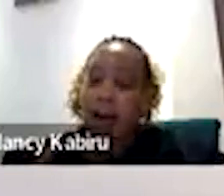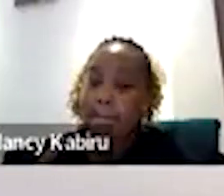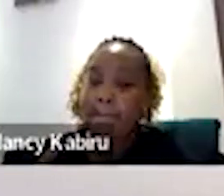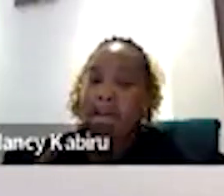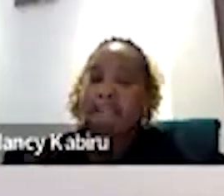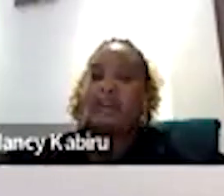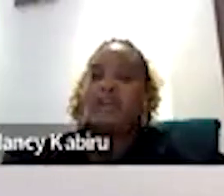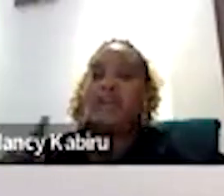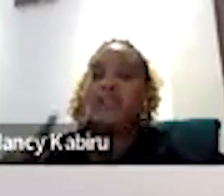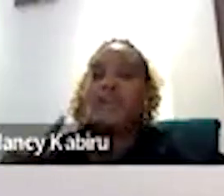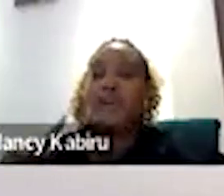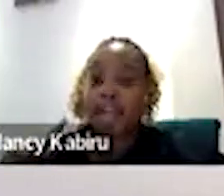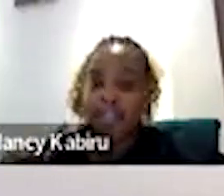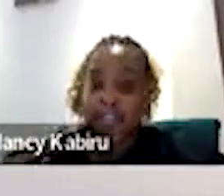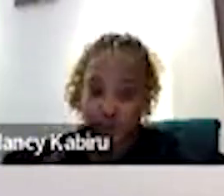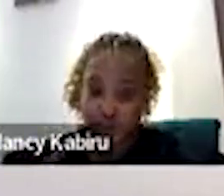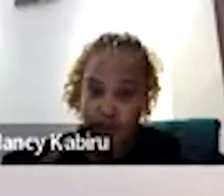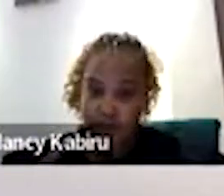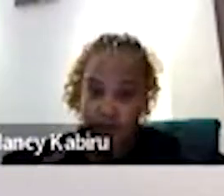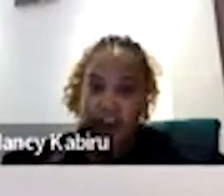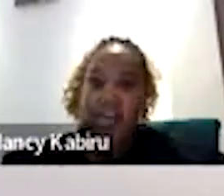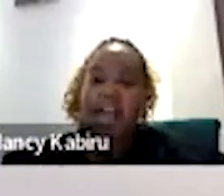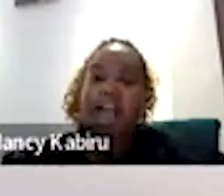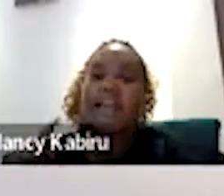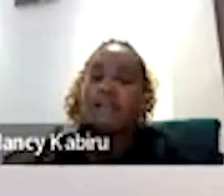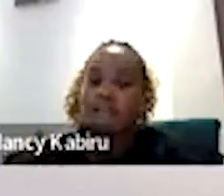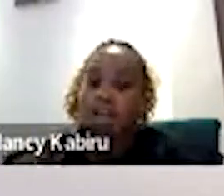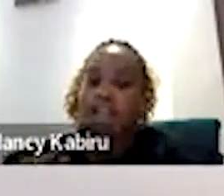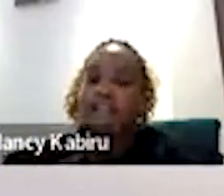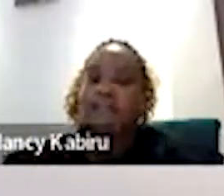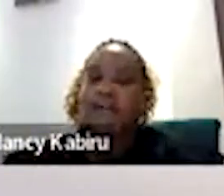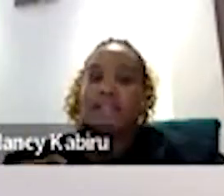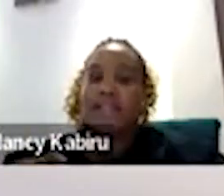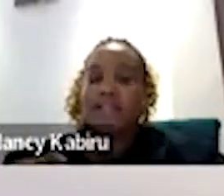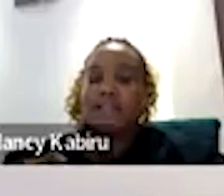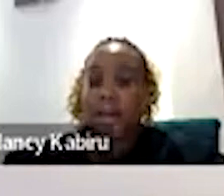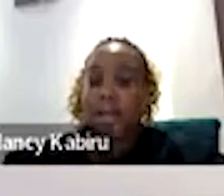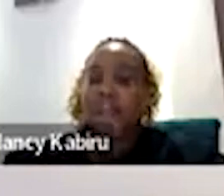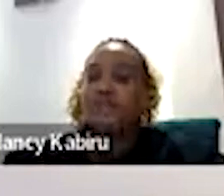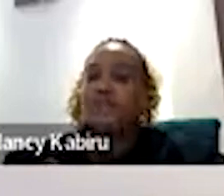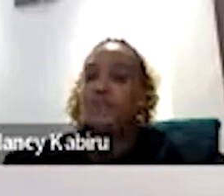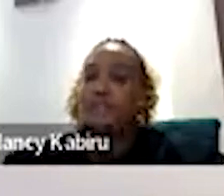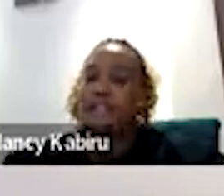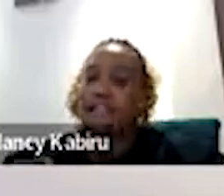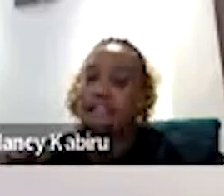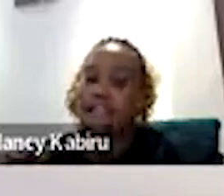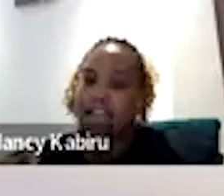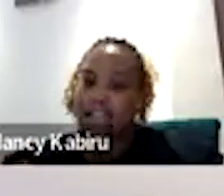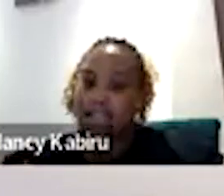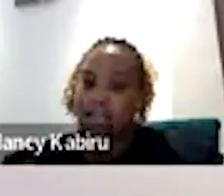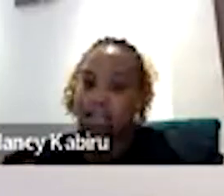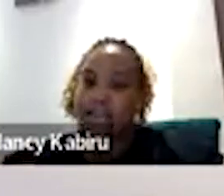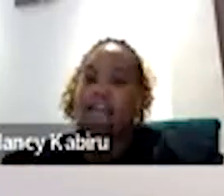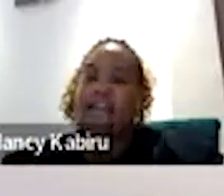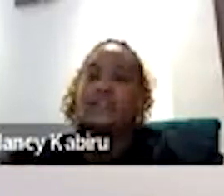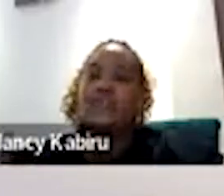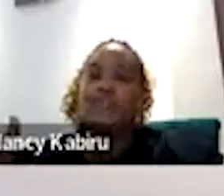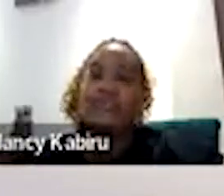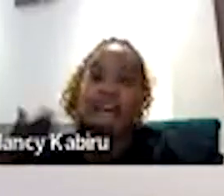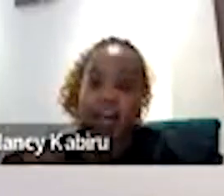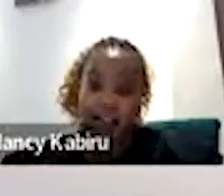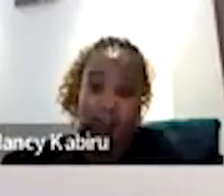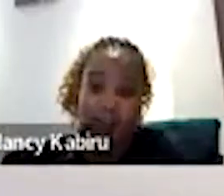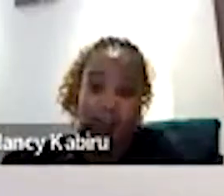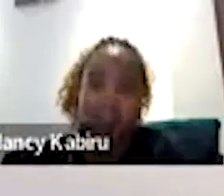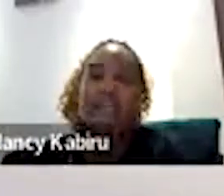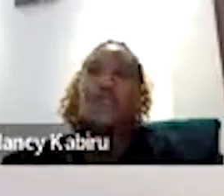will self-harm as a call for attention. And if you find somebody self-harming, it should not be taken lightly. They need